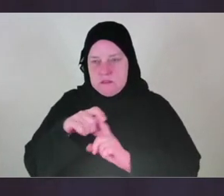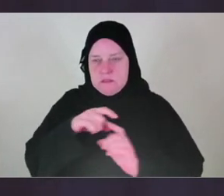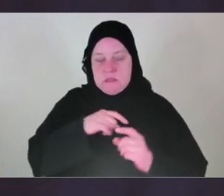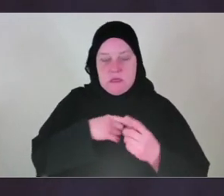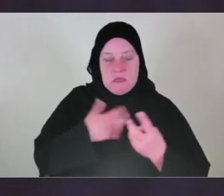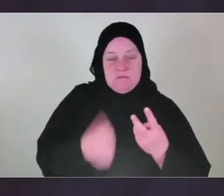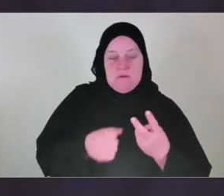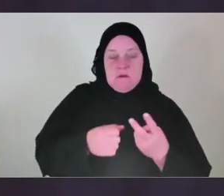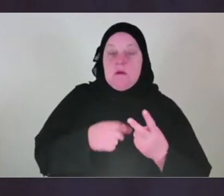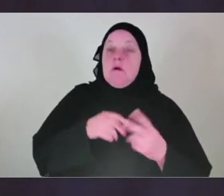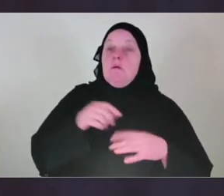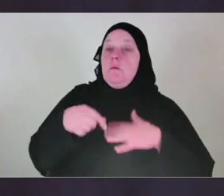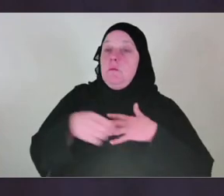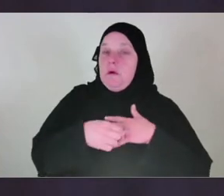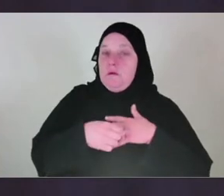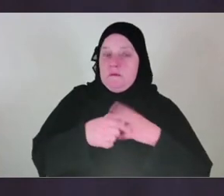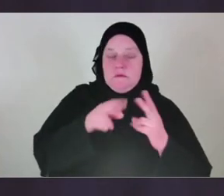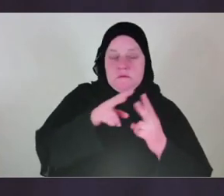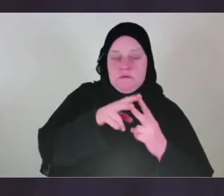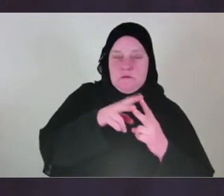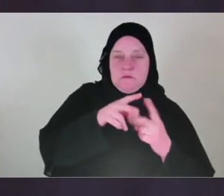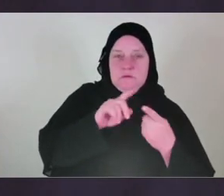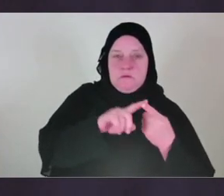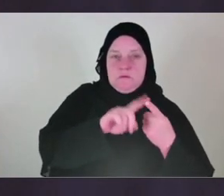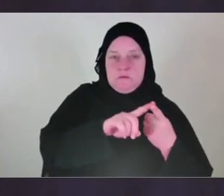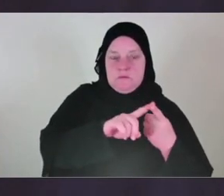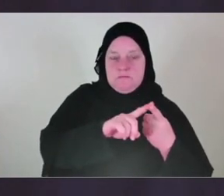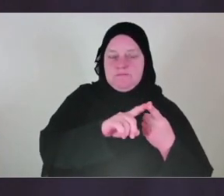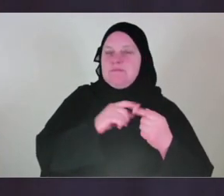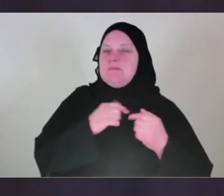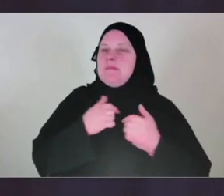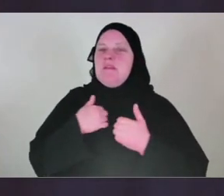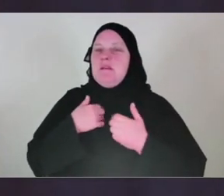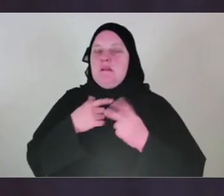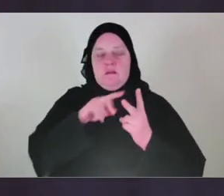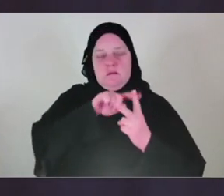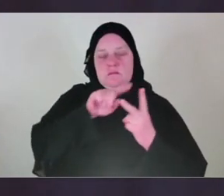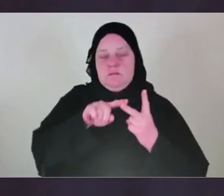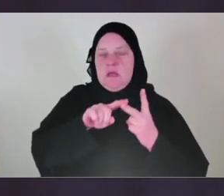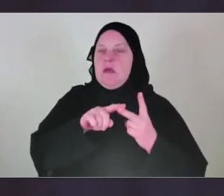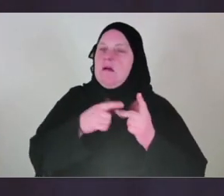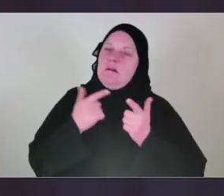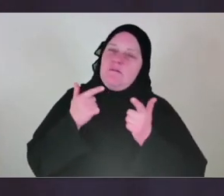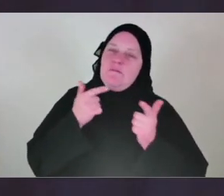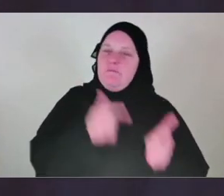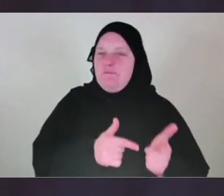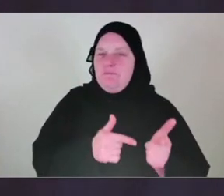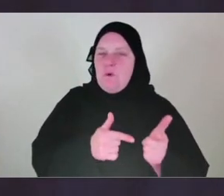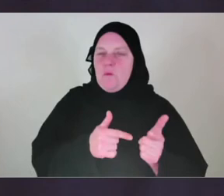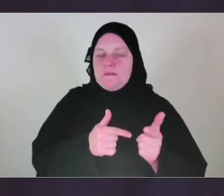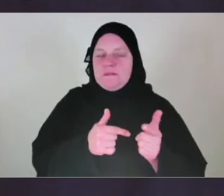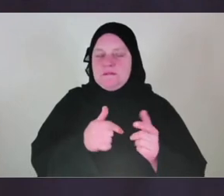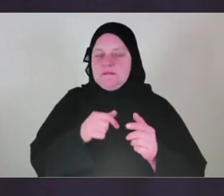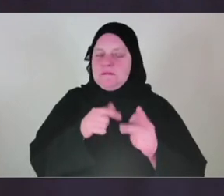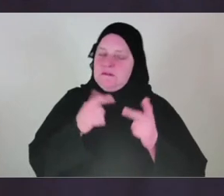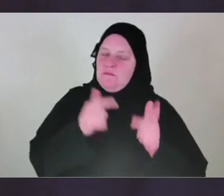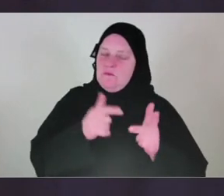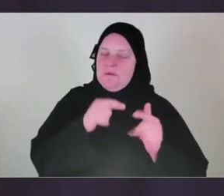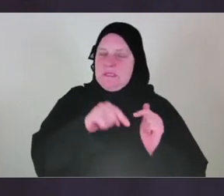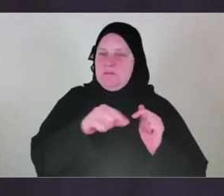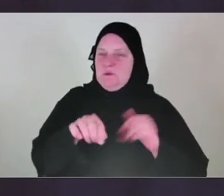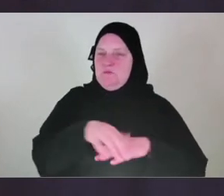was Umm al-Fadl, the daughter of Ma'mun. Ma'mun al-Abbas. Yala taba, when we say